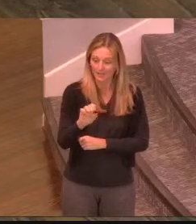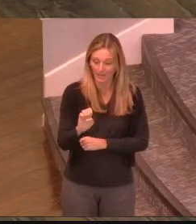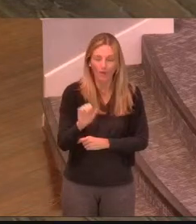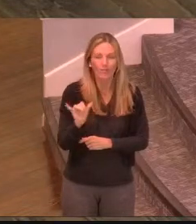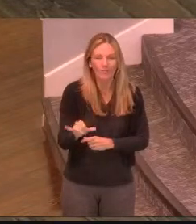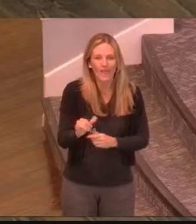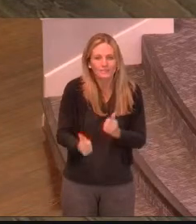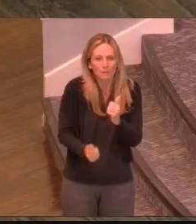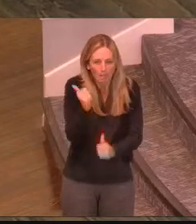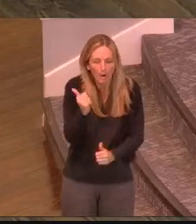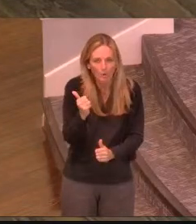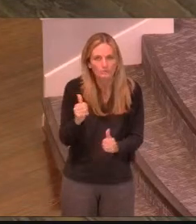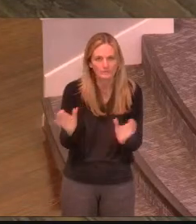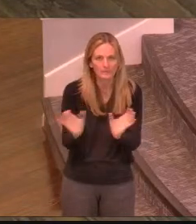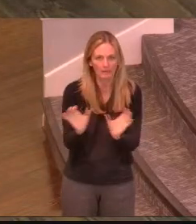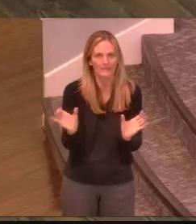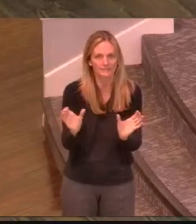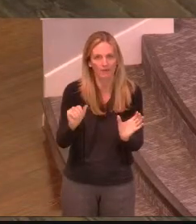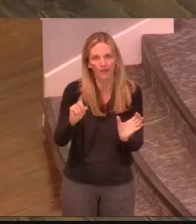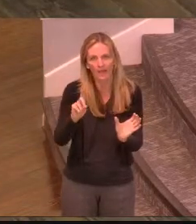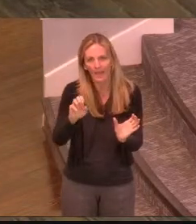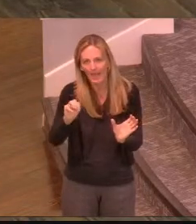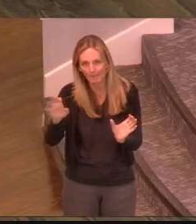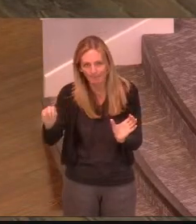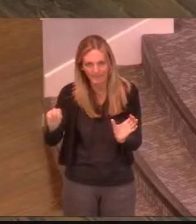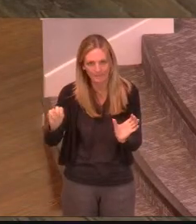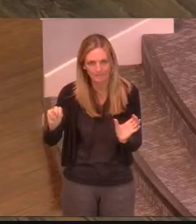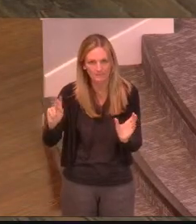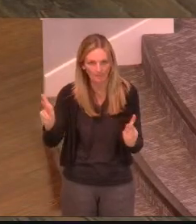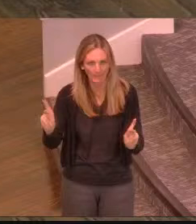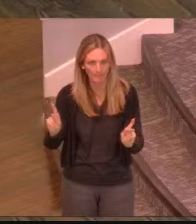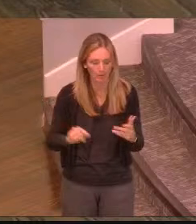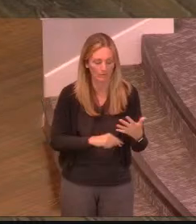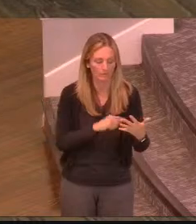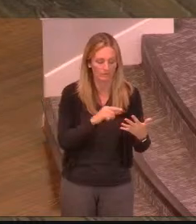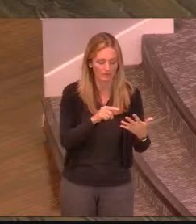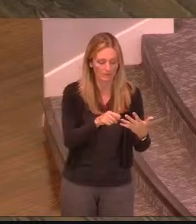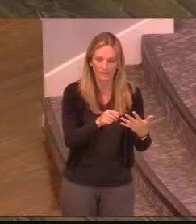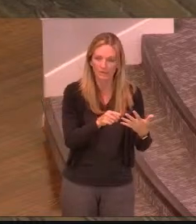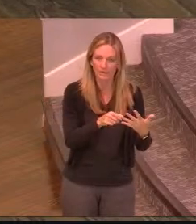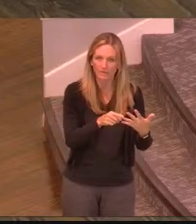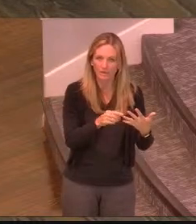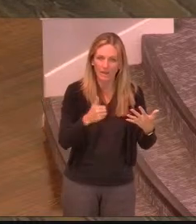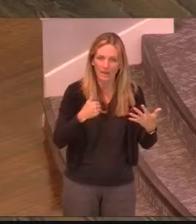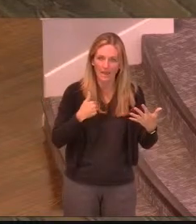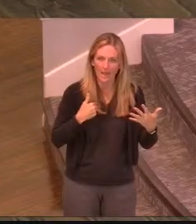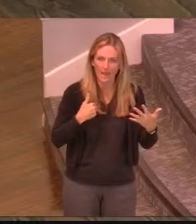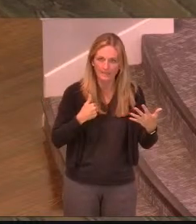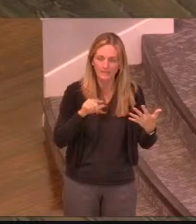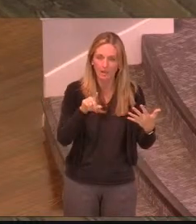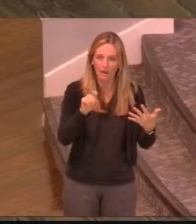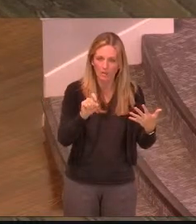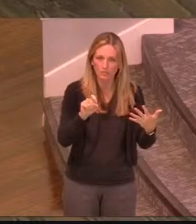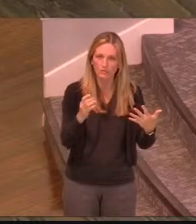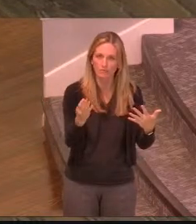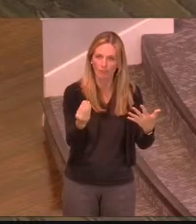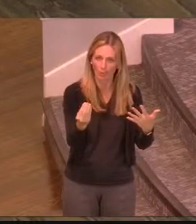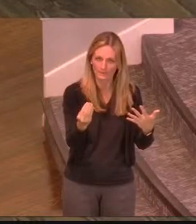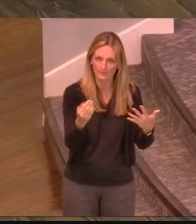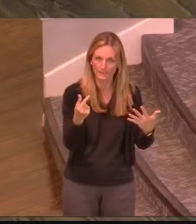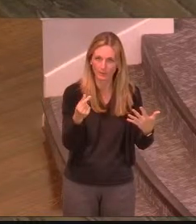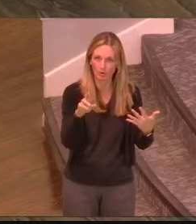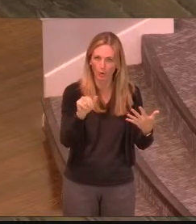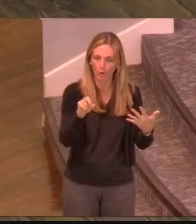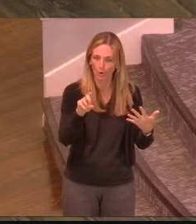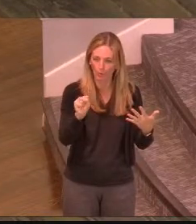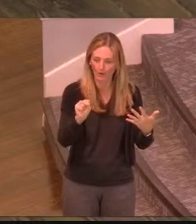that most classified and administrative personnel are on, has 114 grades currently.